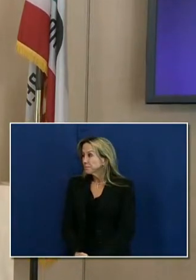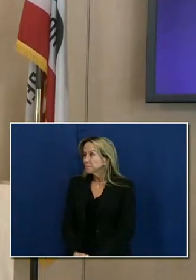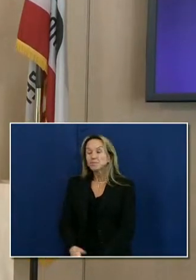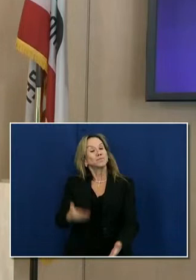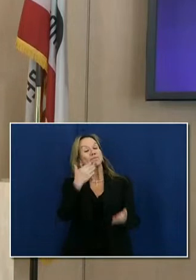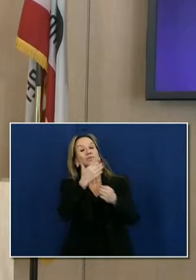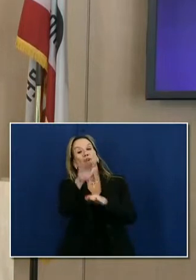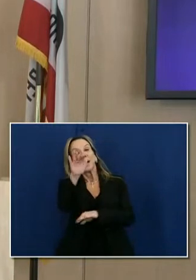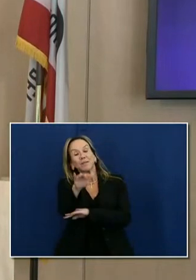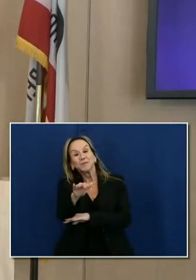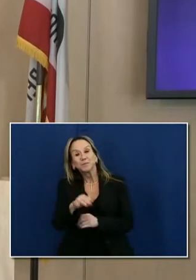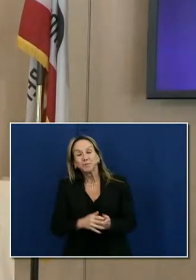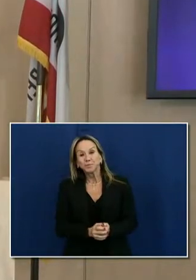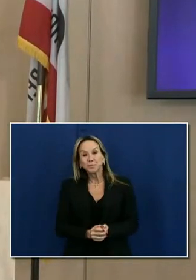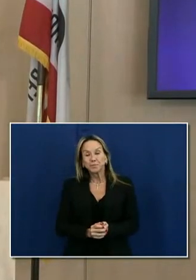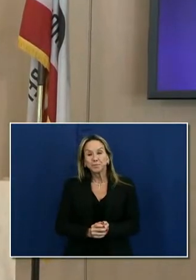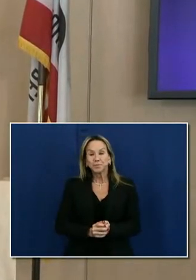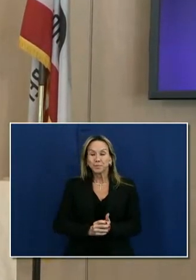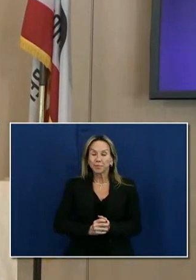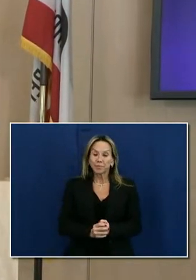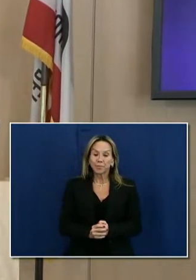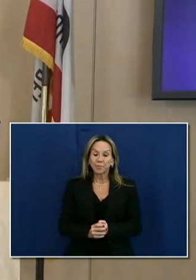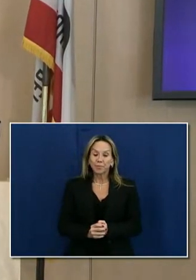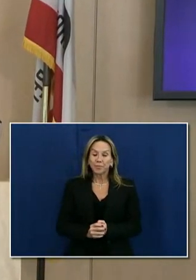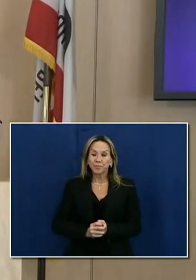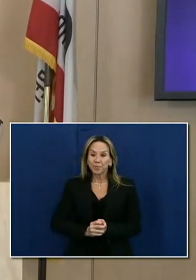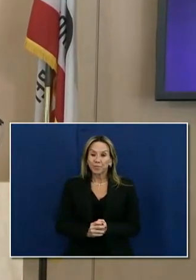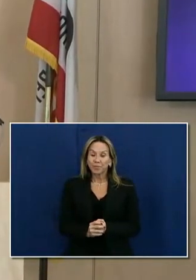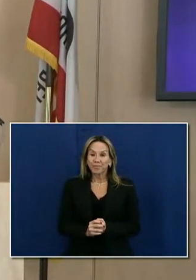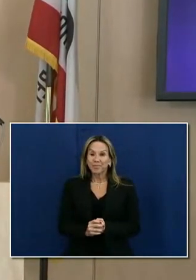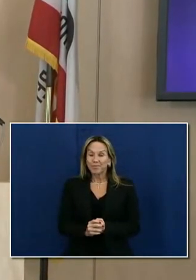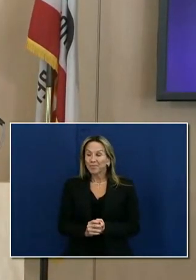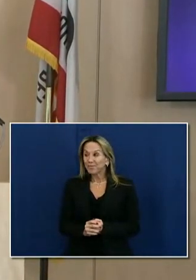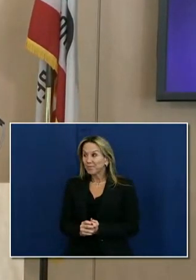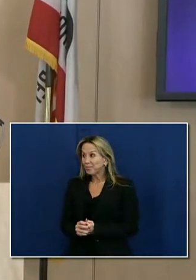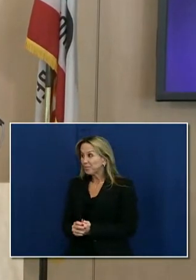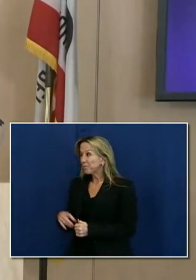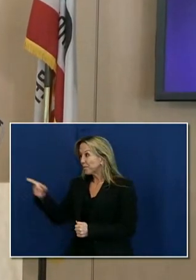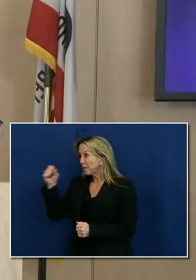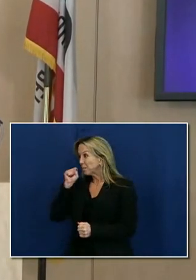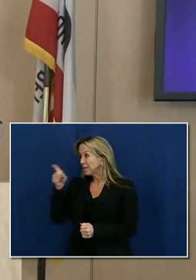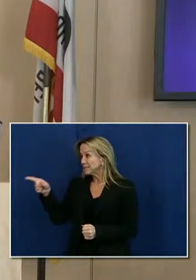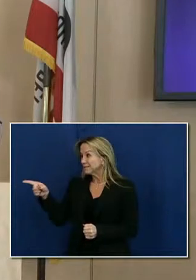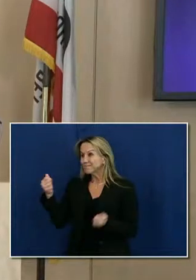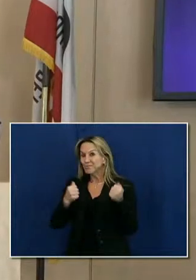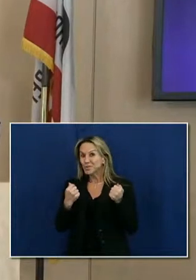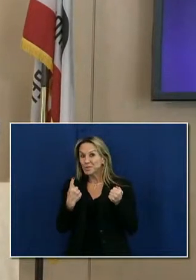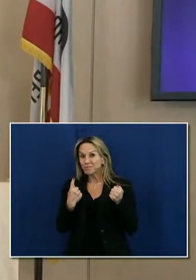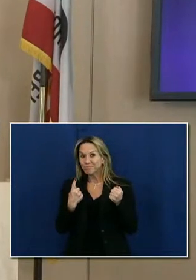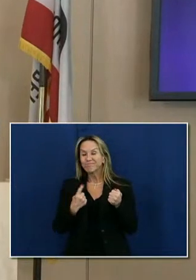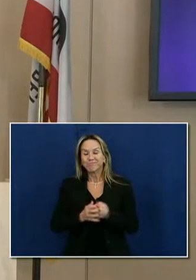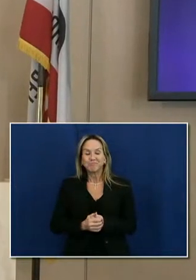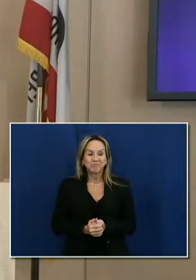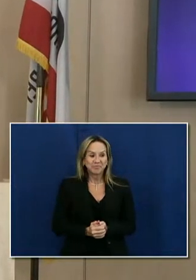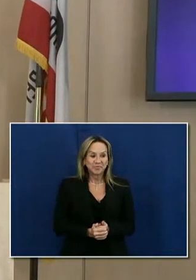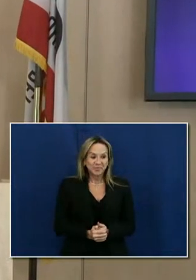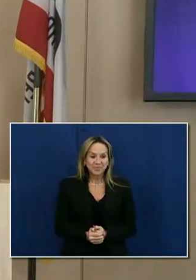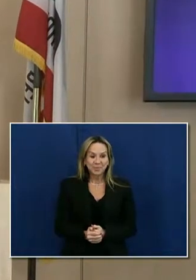Good afternoon. Afternoon, and Mr. This is better. The other mic's working. Sorry. This